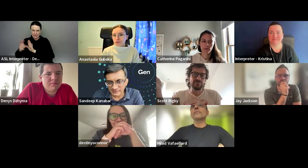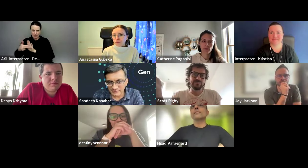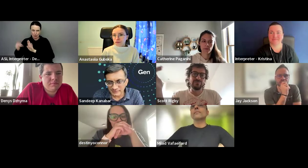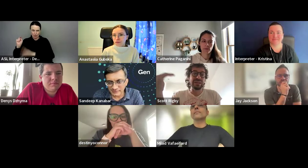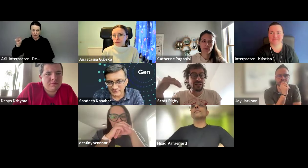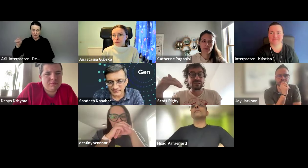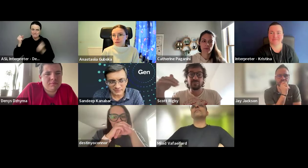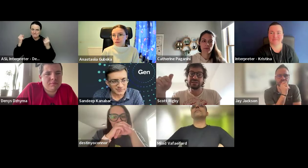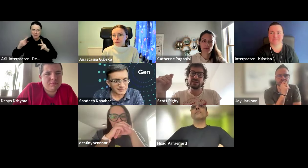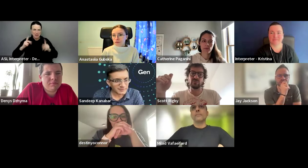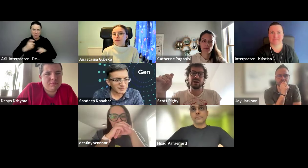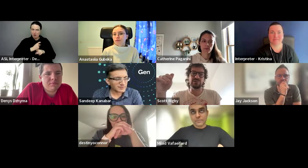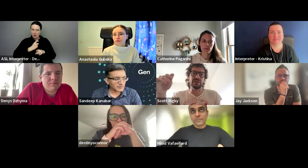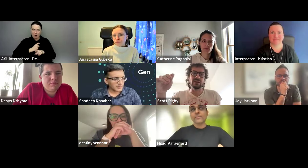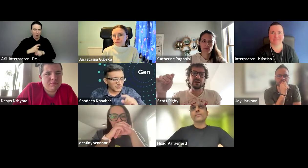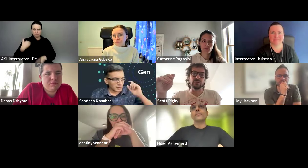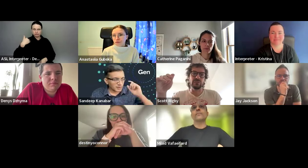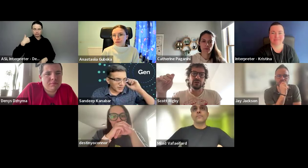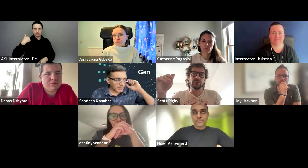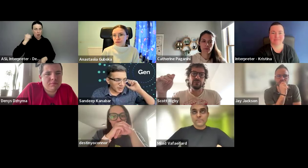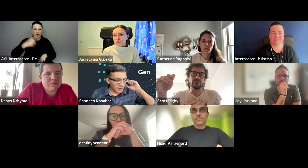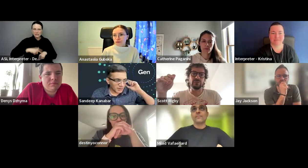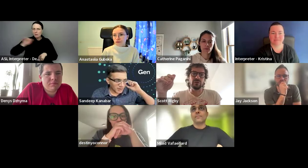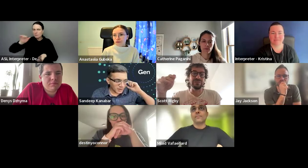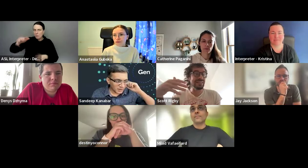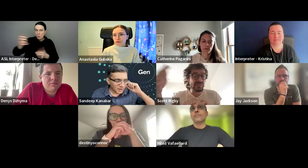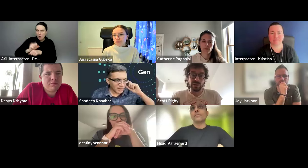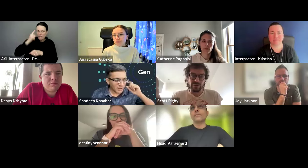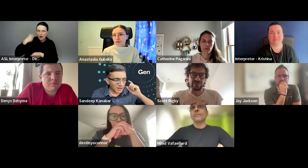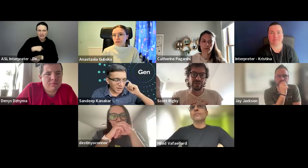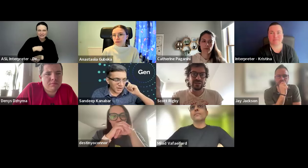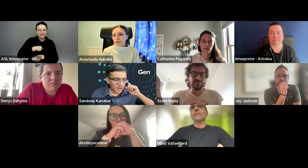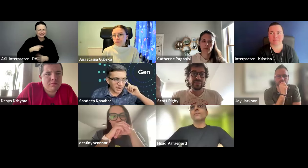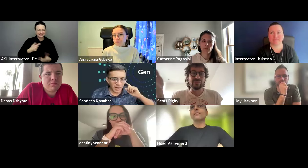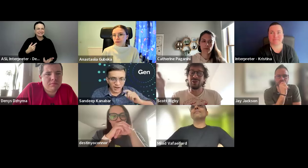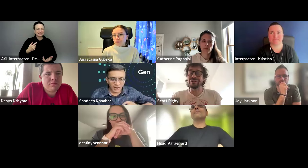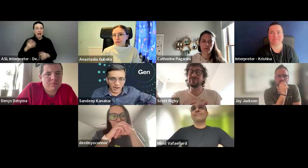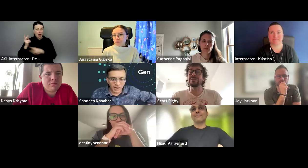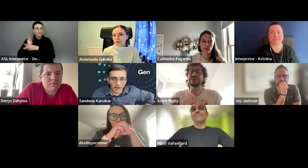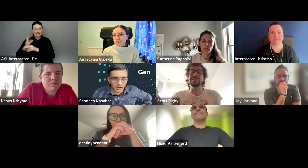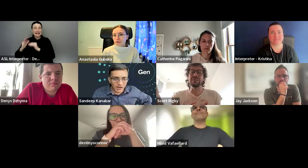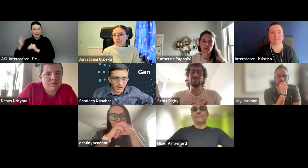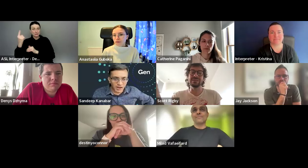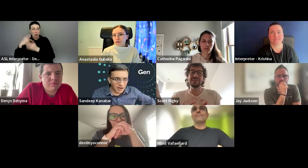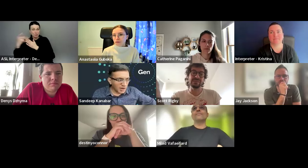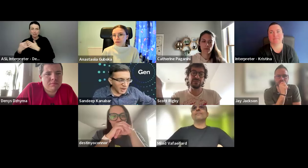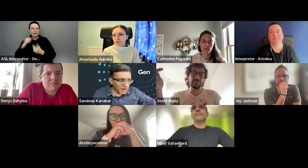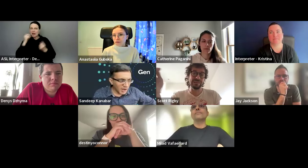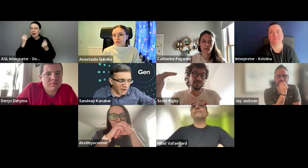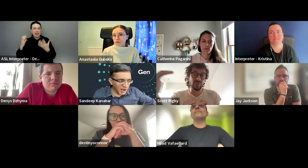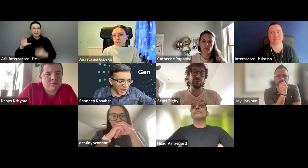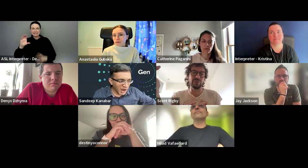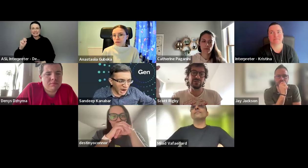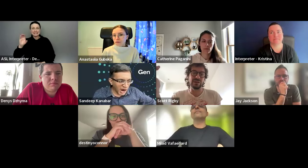on, because I'm a maintainer project of at least one project. There aren't very many people in CNCF